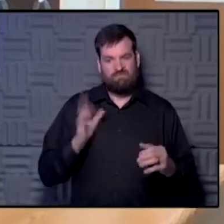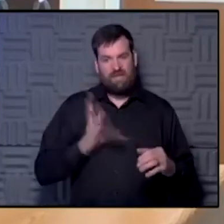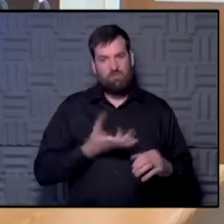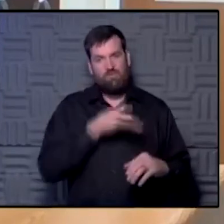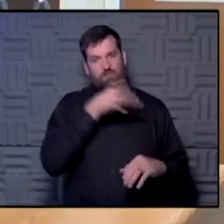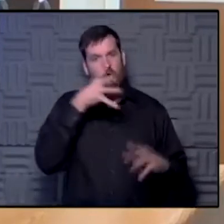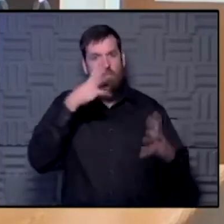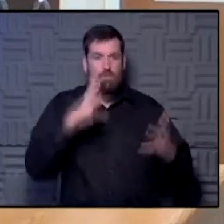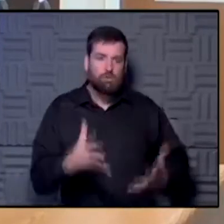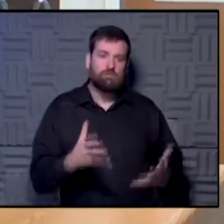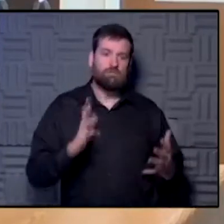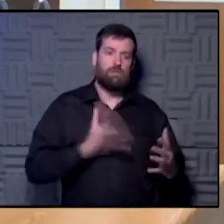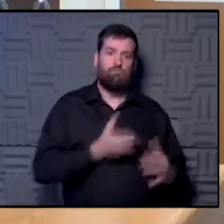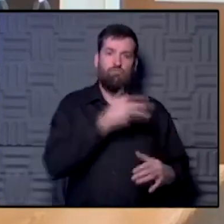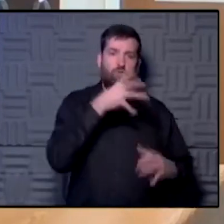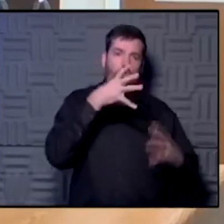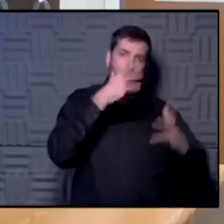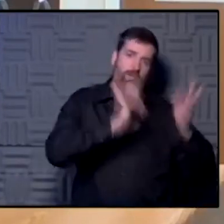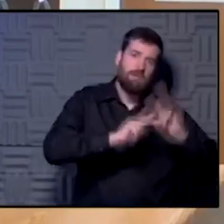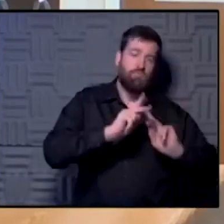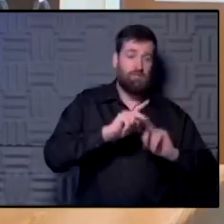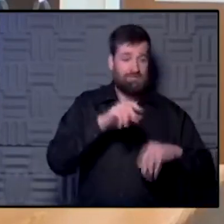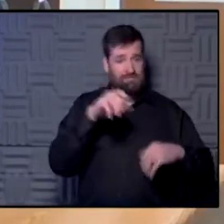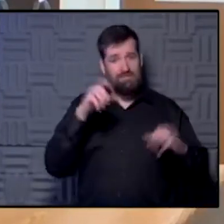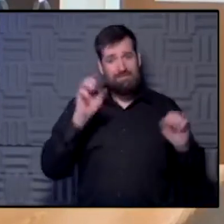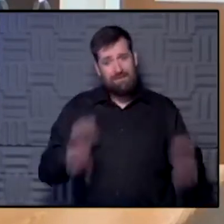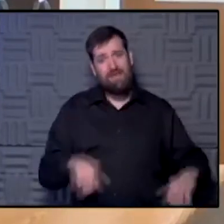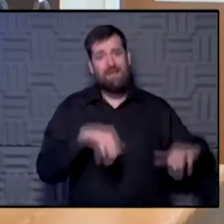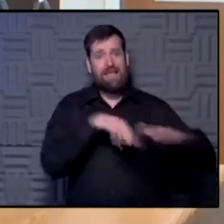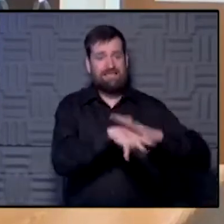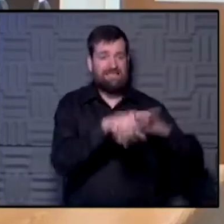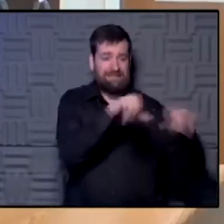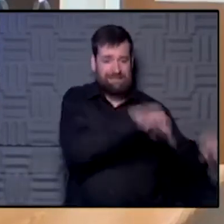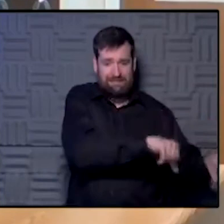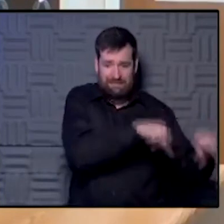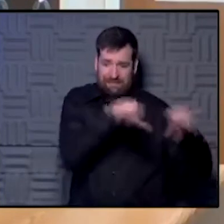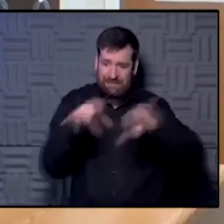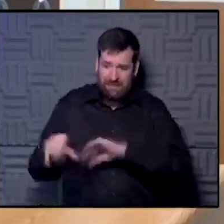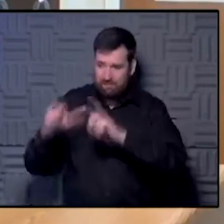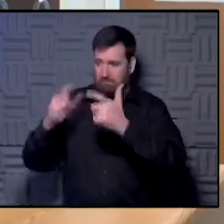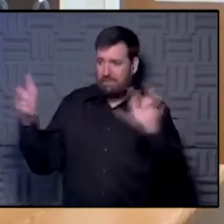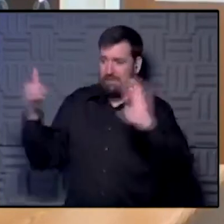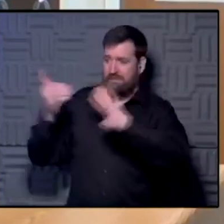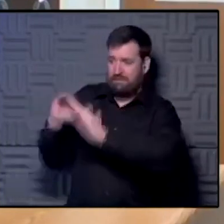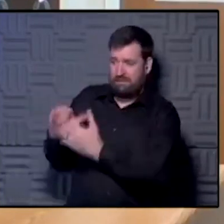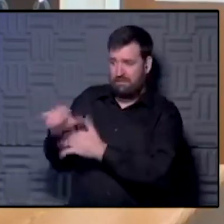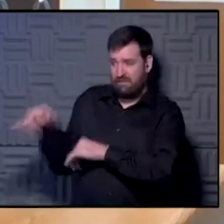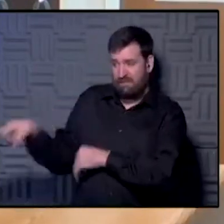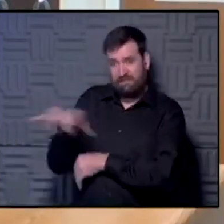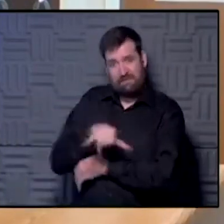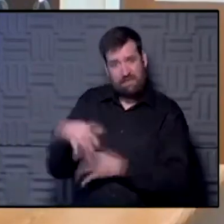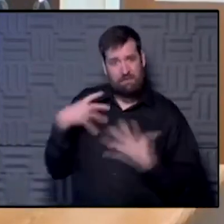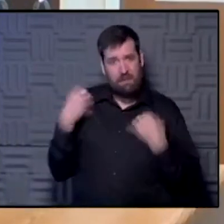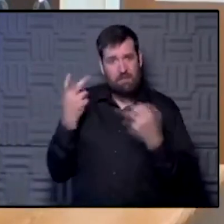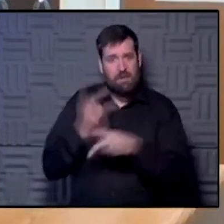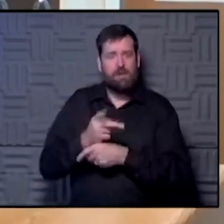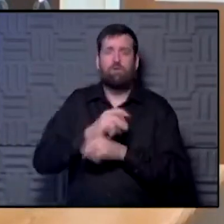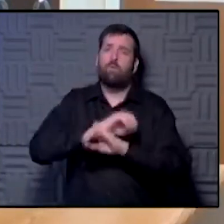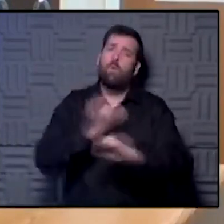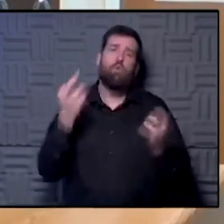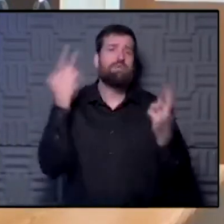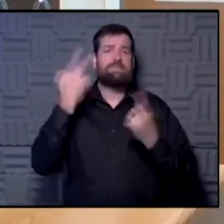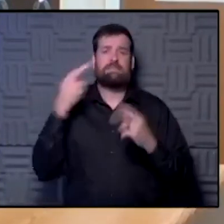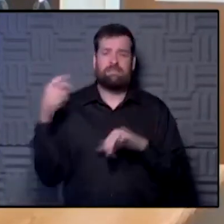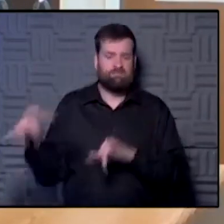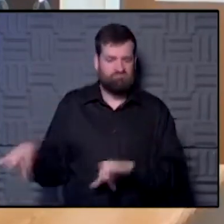rural people shouldn't have access to the same health care that people in large cities have. And I think KU